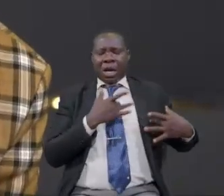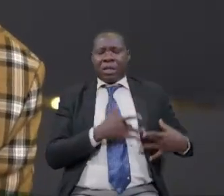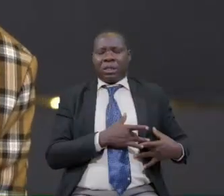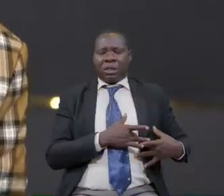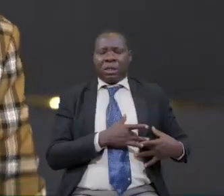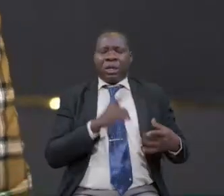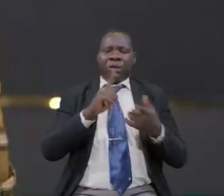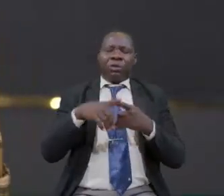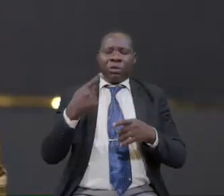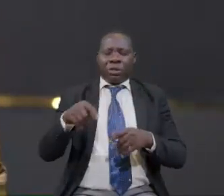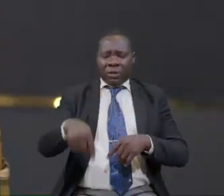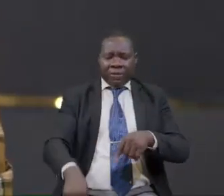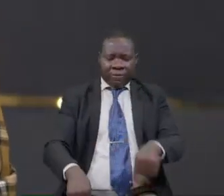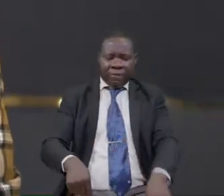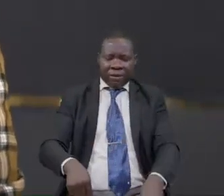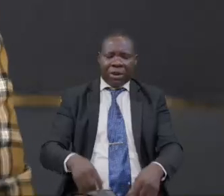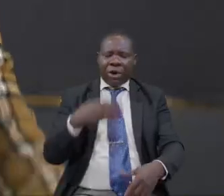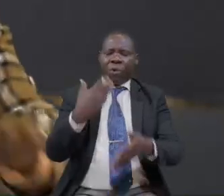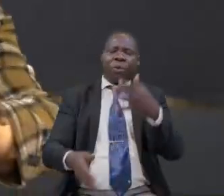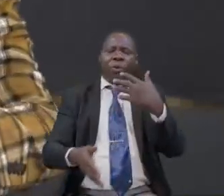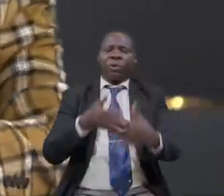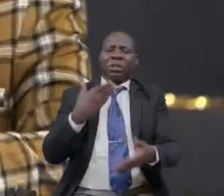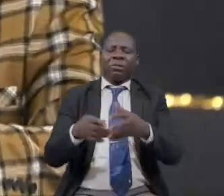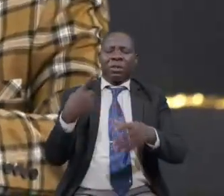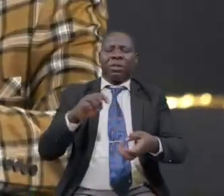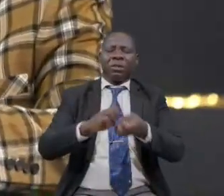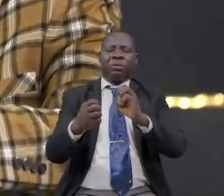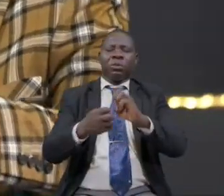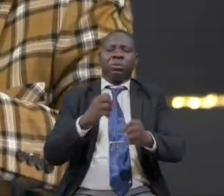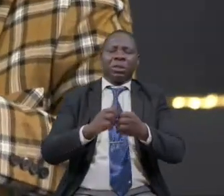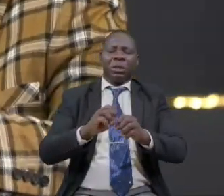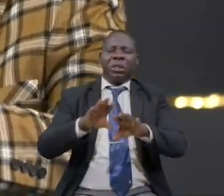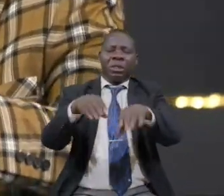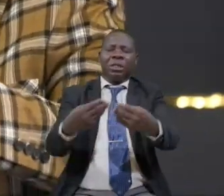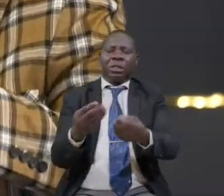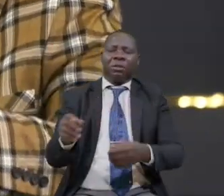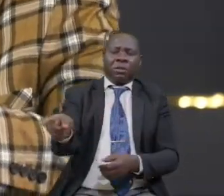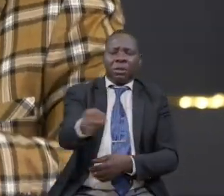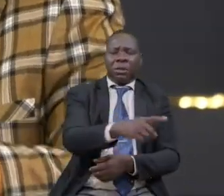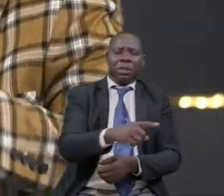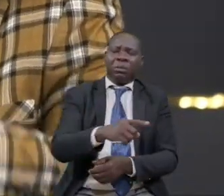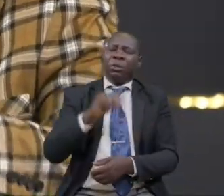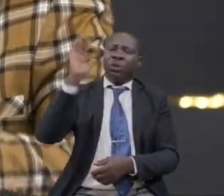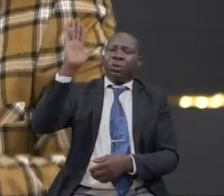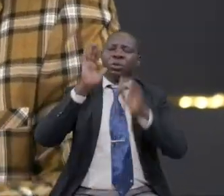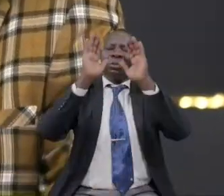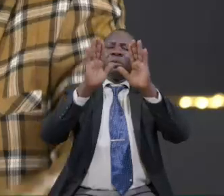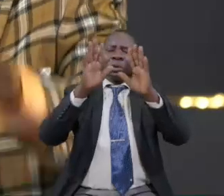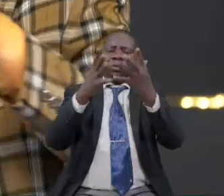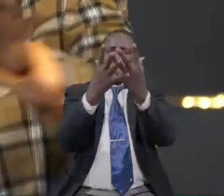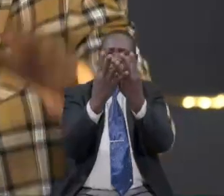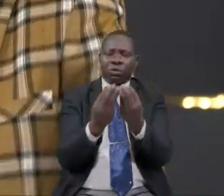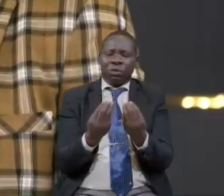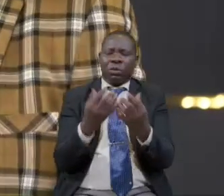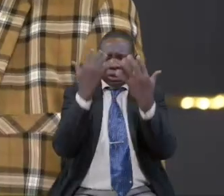feet, whatever the problem. Grant them your miraculous solution right now